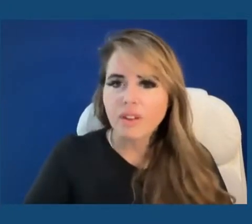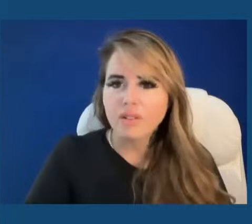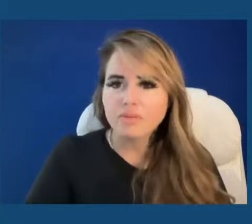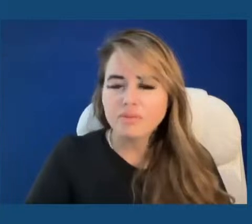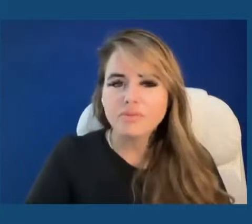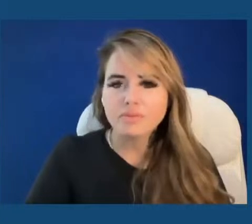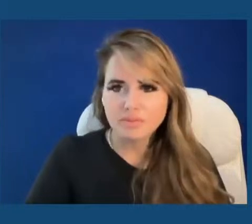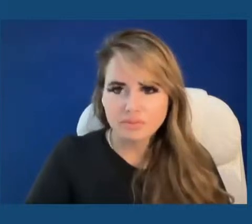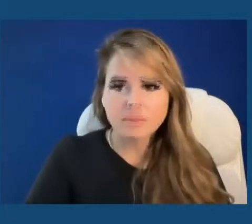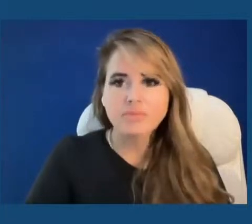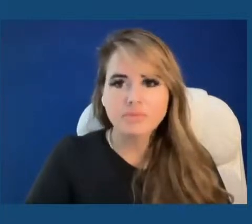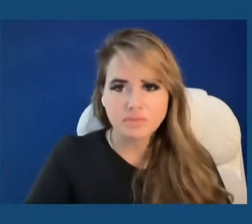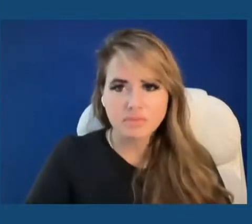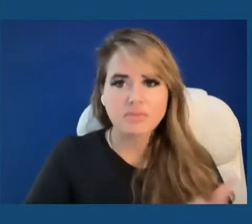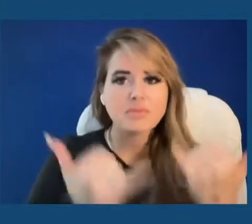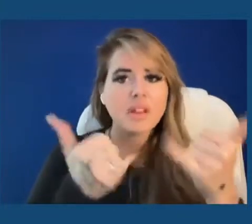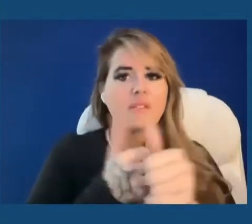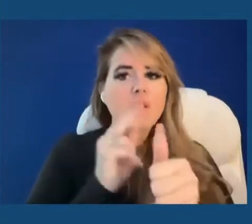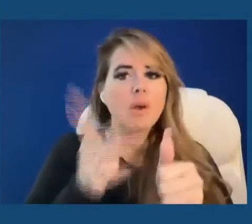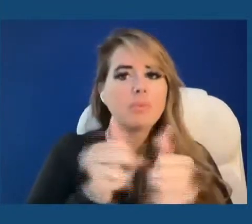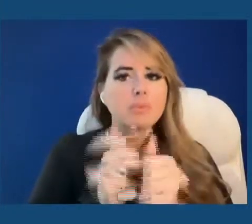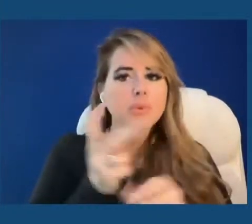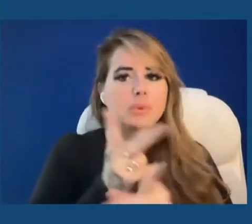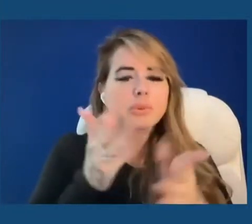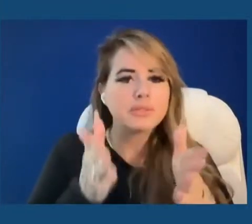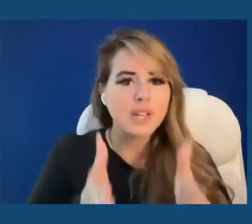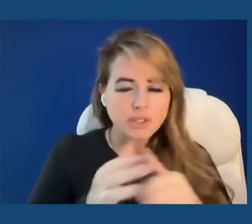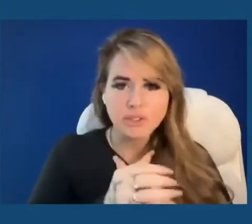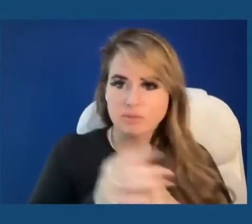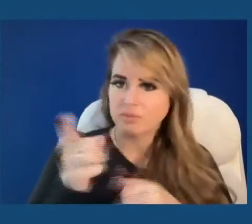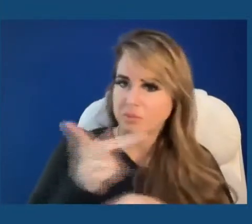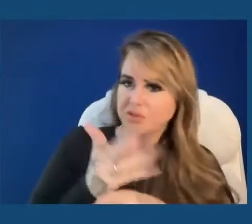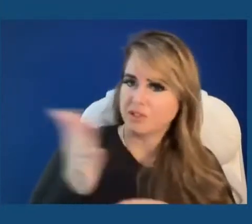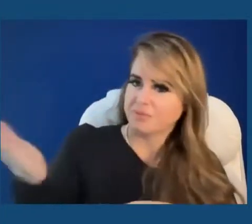let me call up our supervisor. Supervisor, come on up.